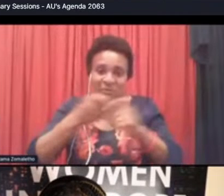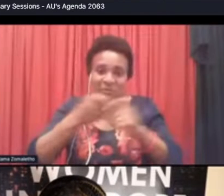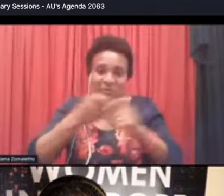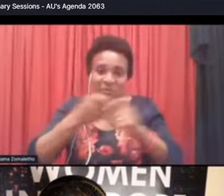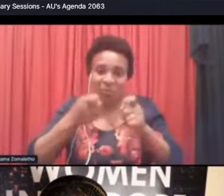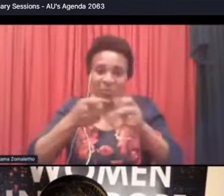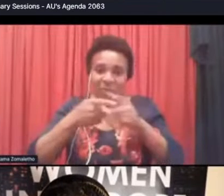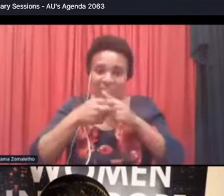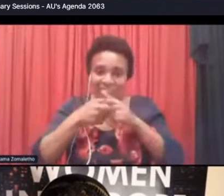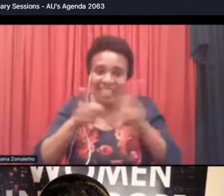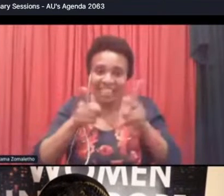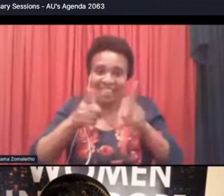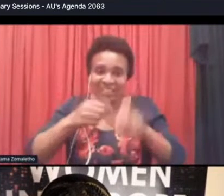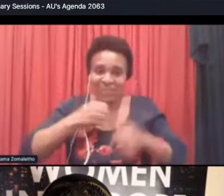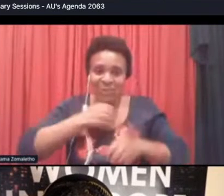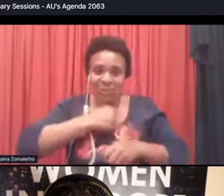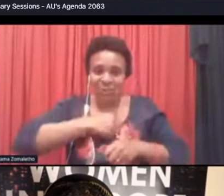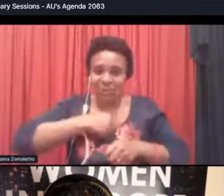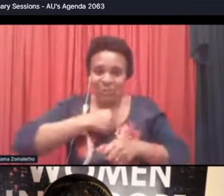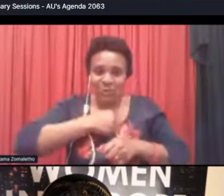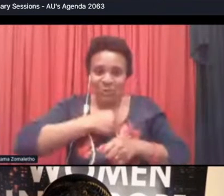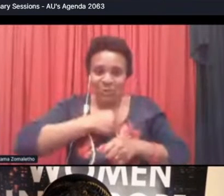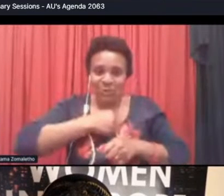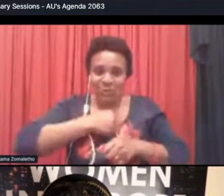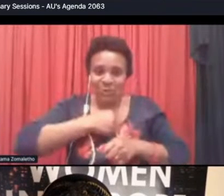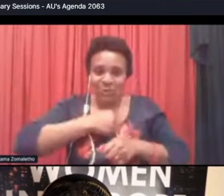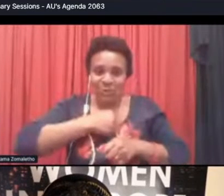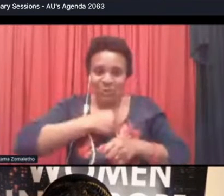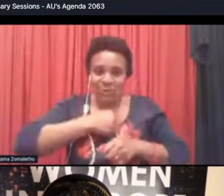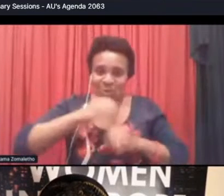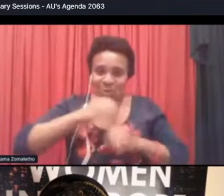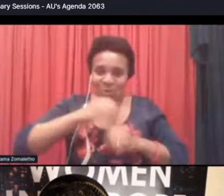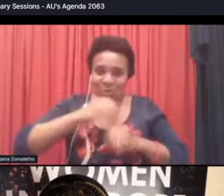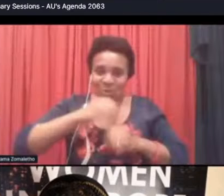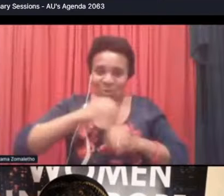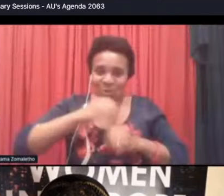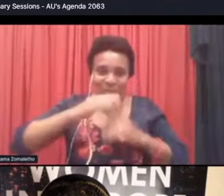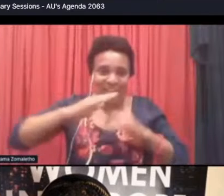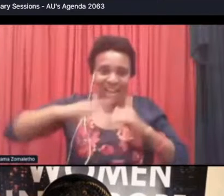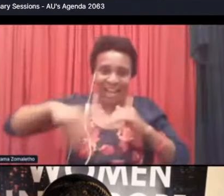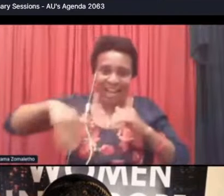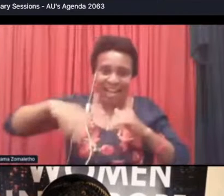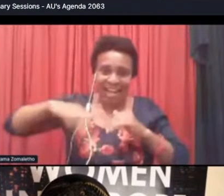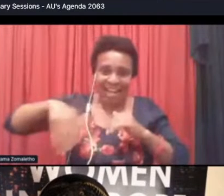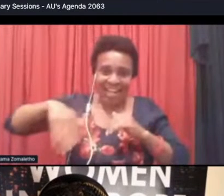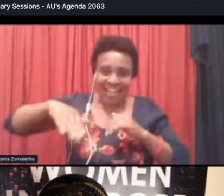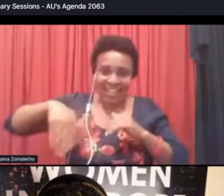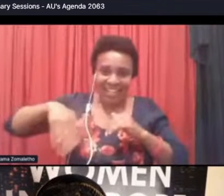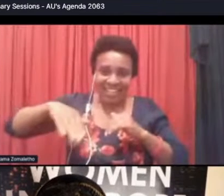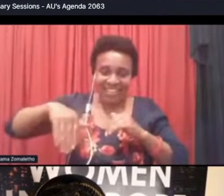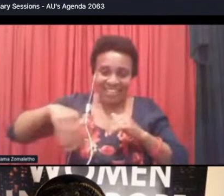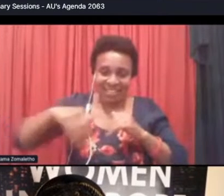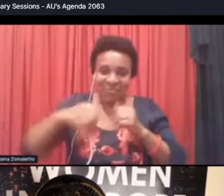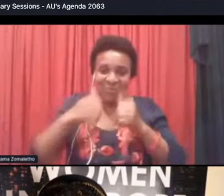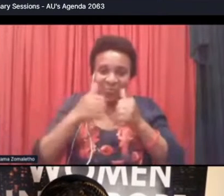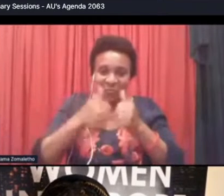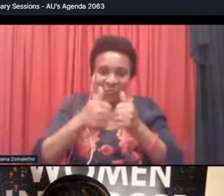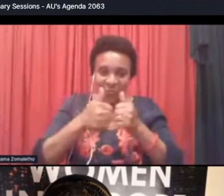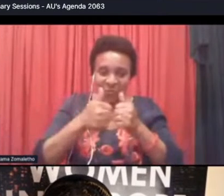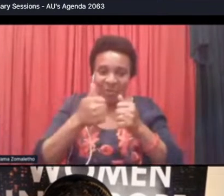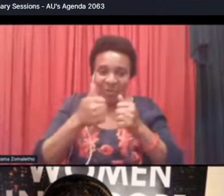the delays. I can see here. Wow, that is great. That's from